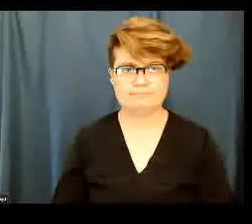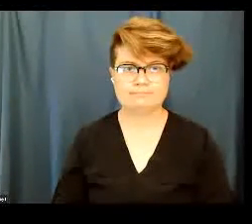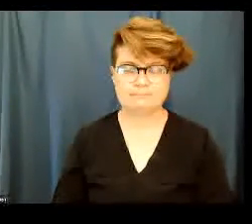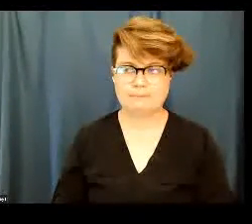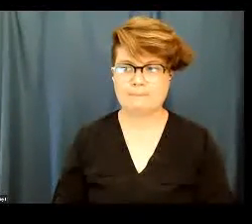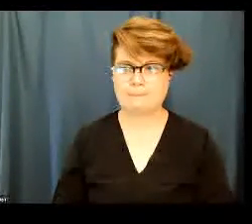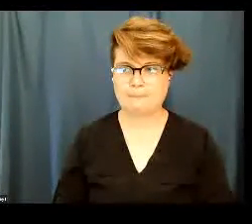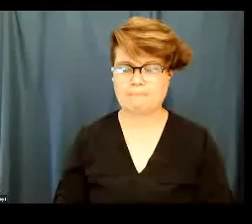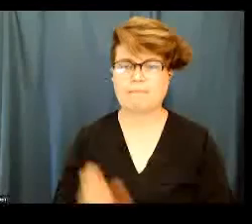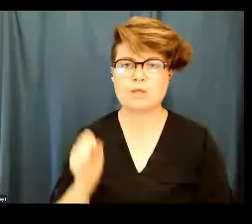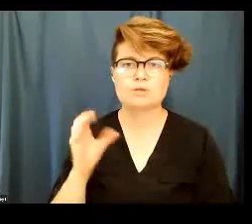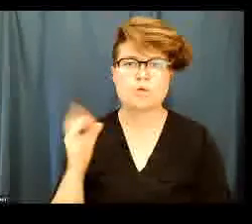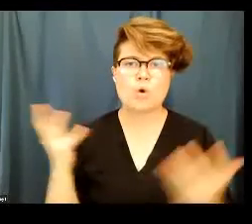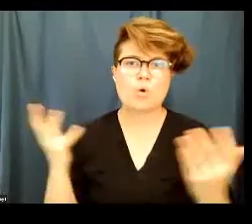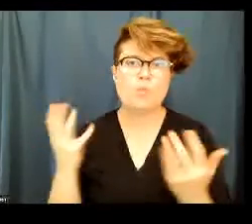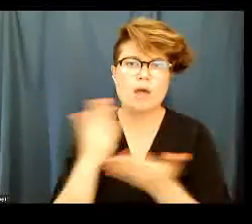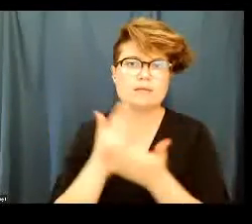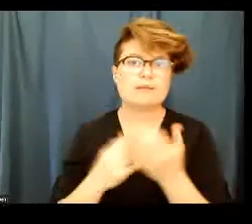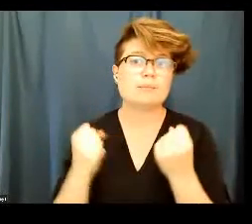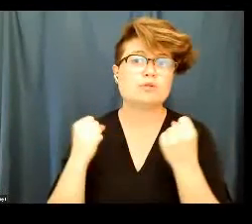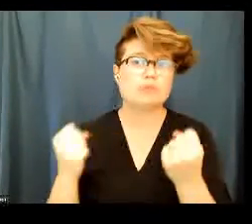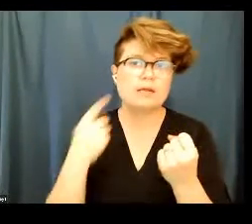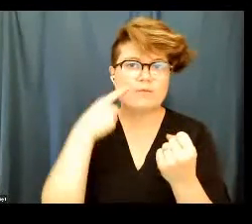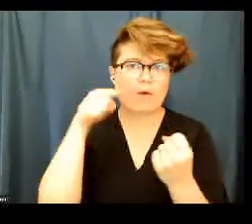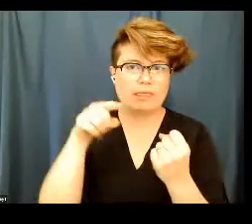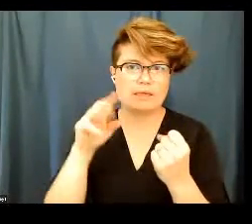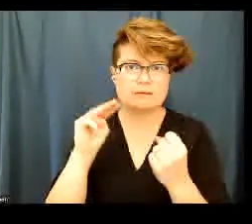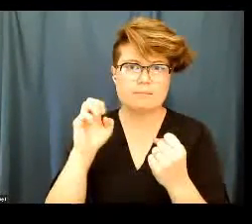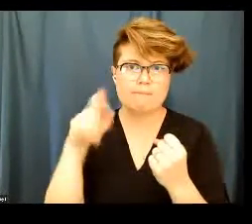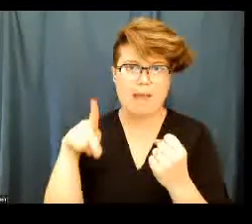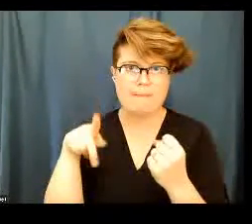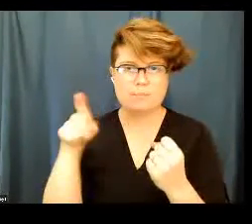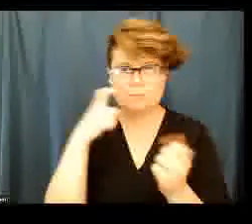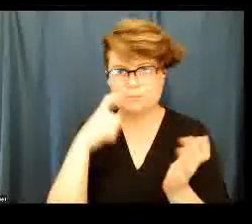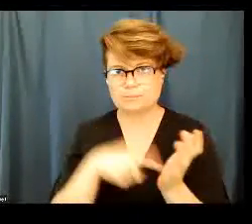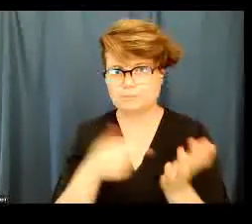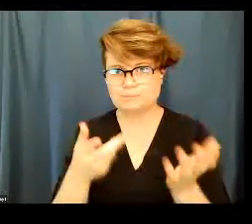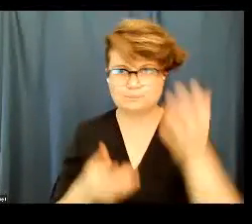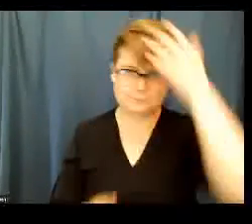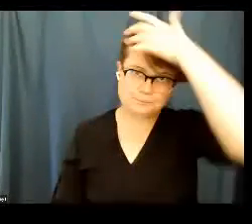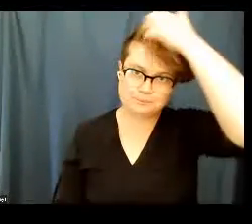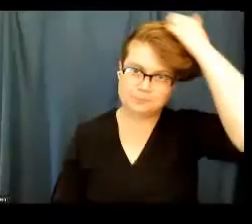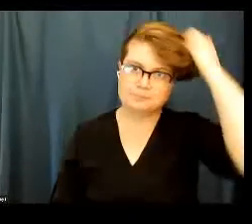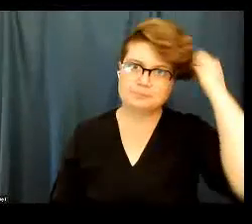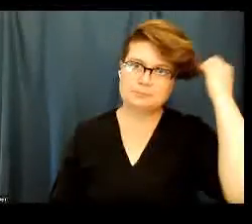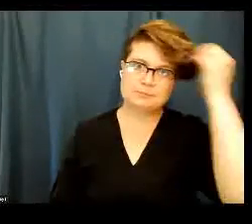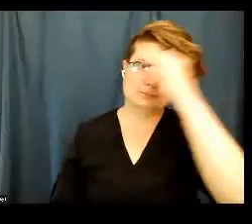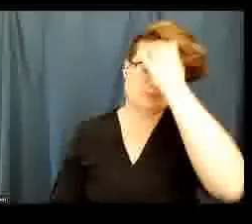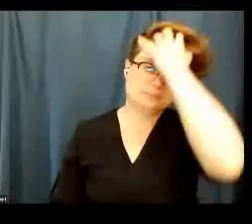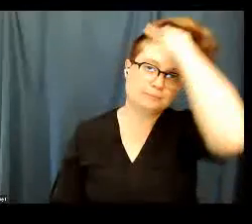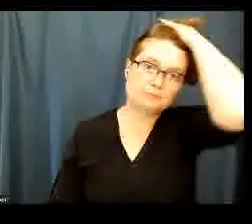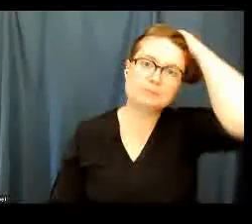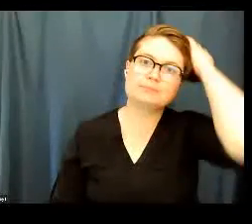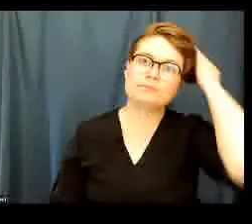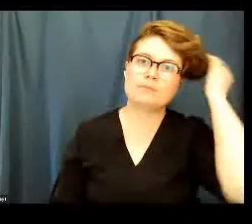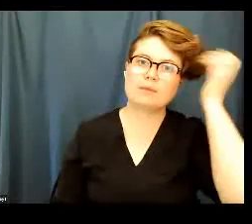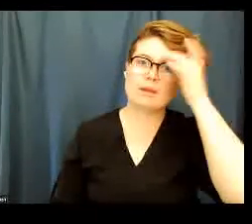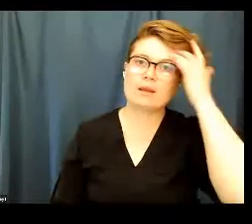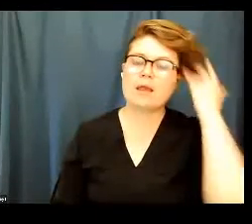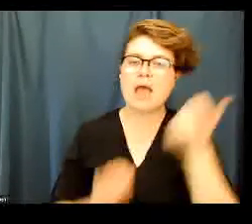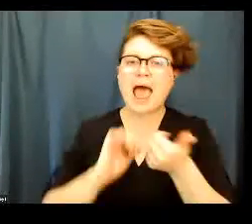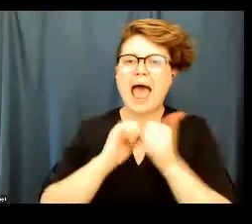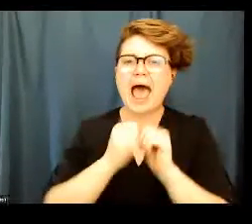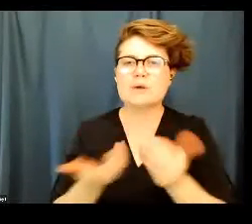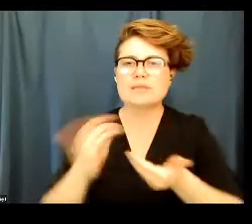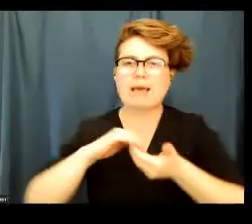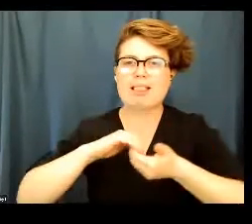So what are some of the strengths of this map that you're seeing first off? How is the collaboration working